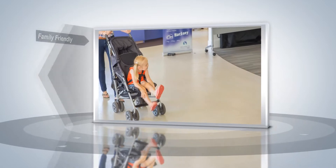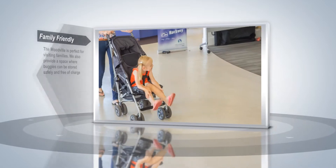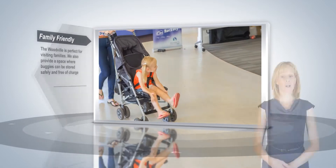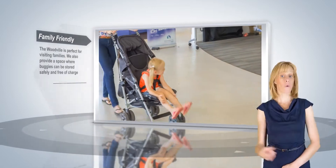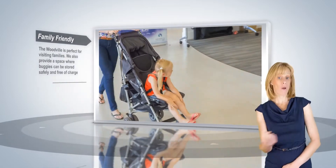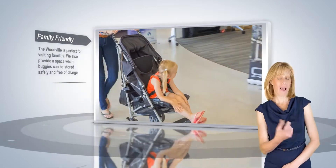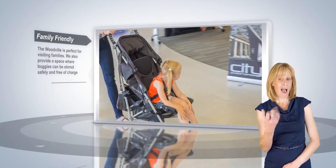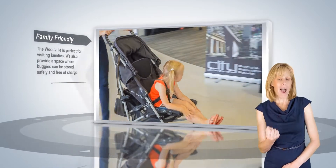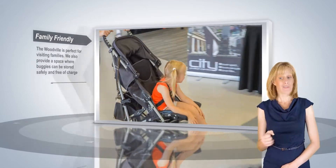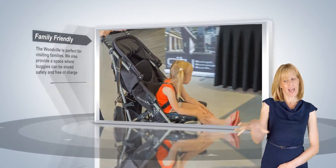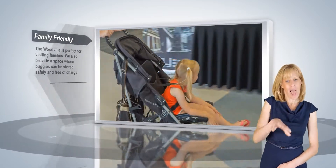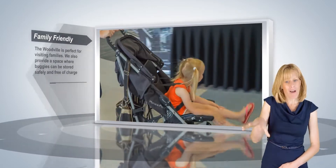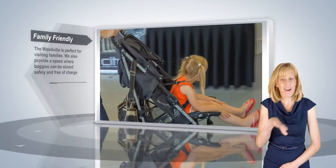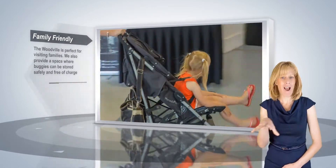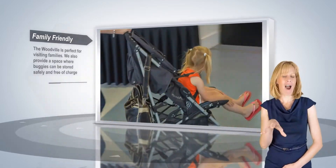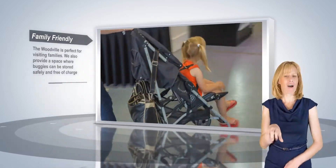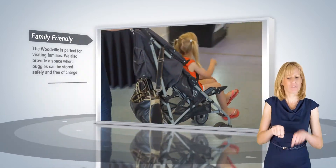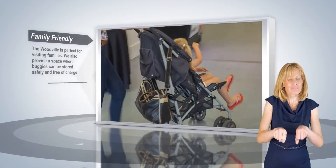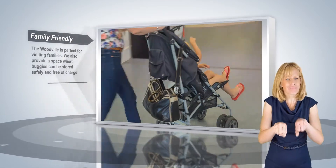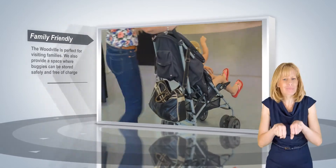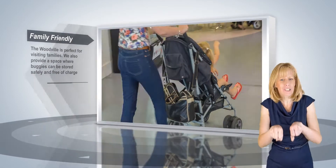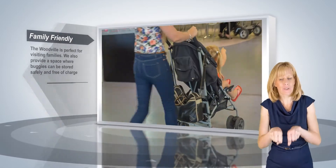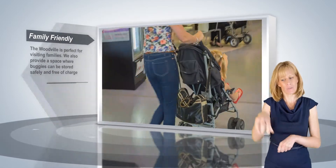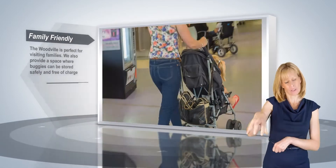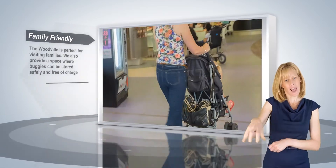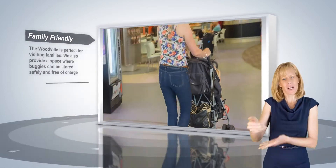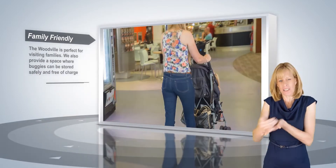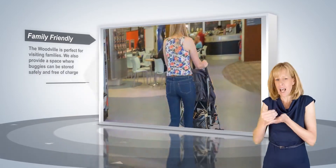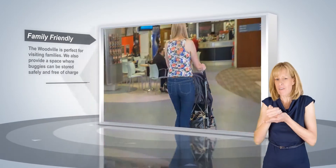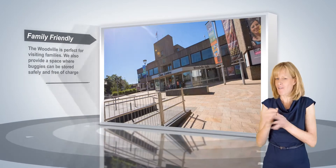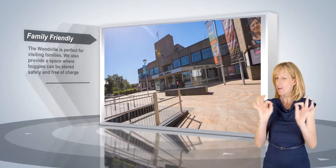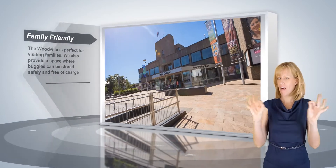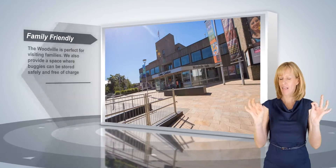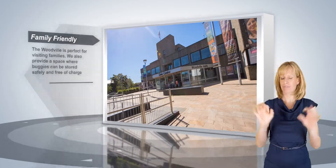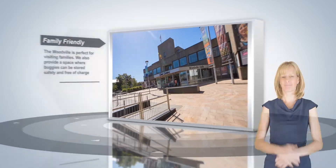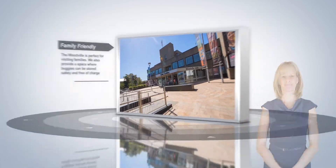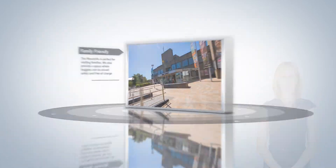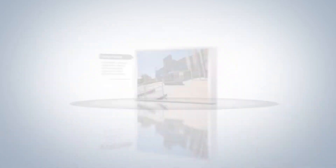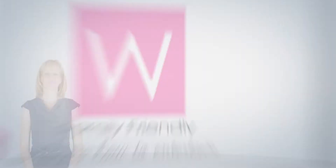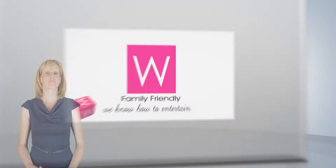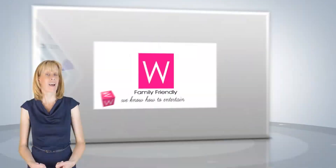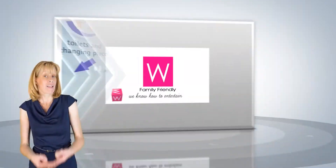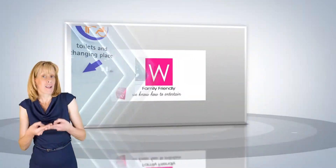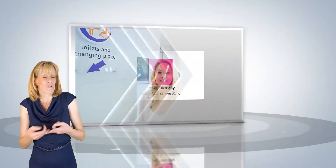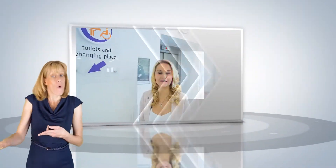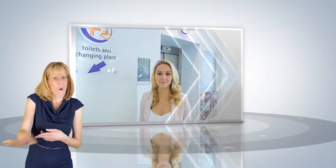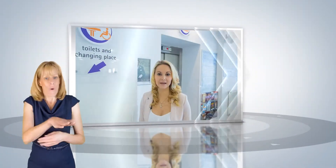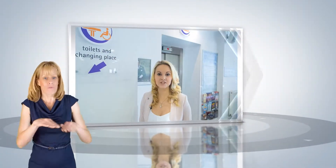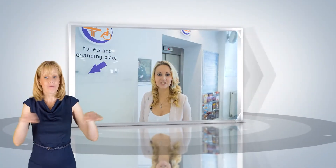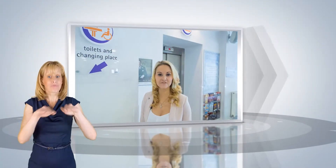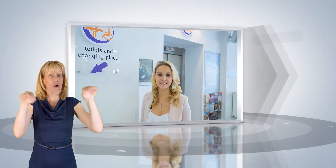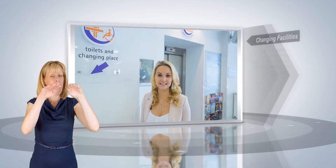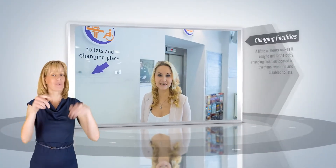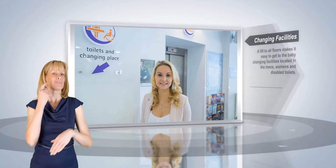We also provide a space where buggies can be stored safely and free of charge. A lift to all floors makes it easy to get to